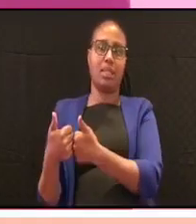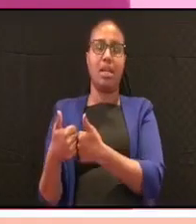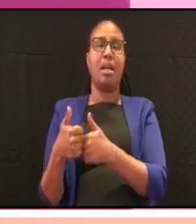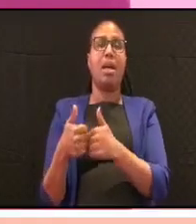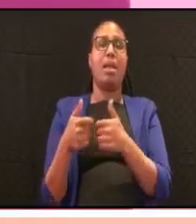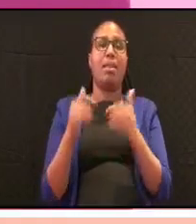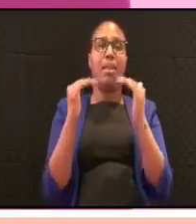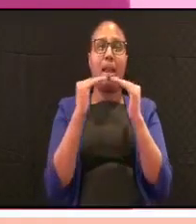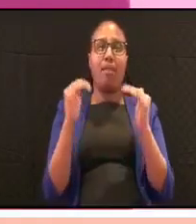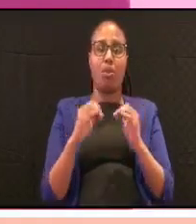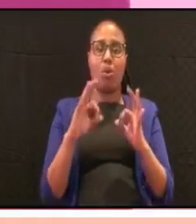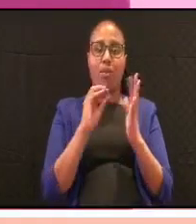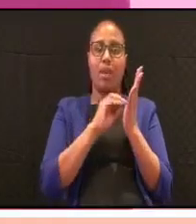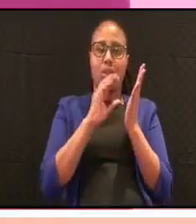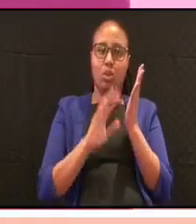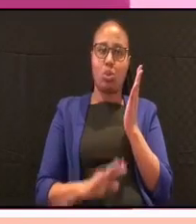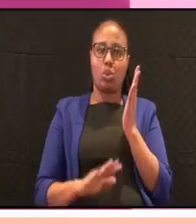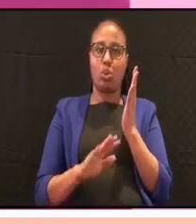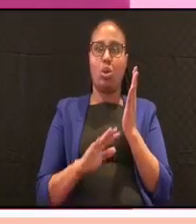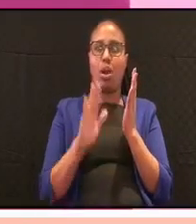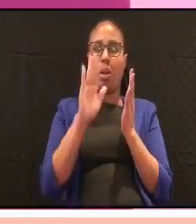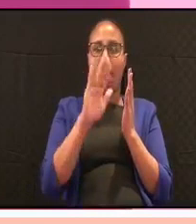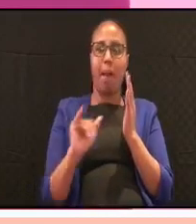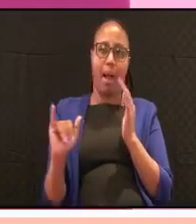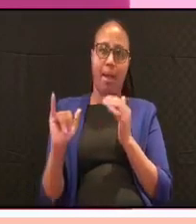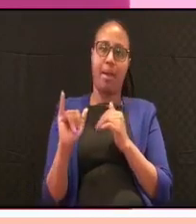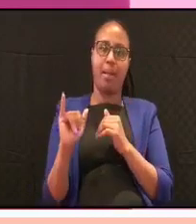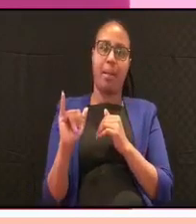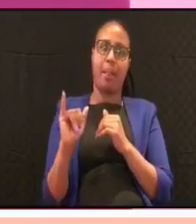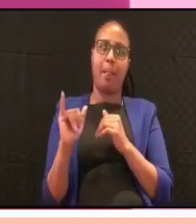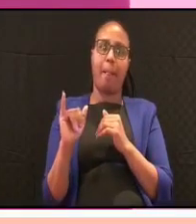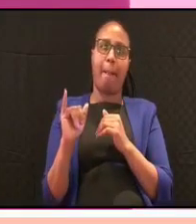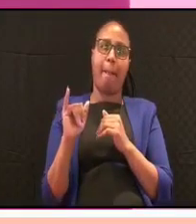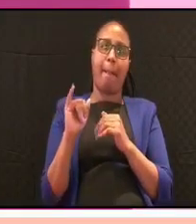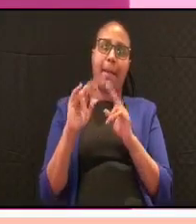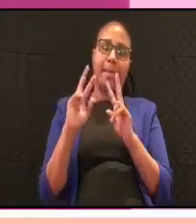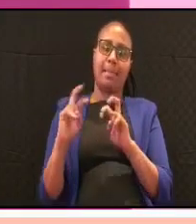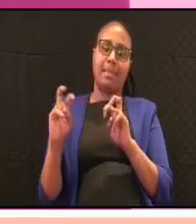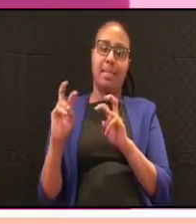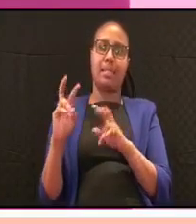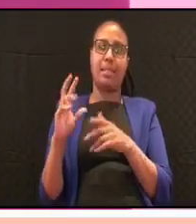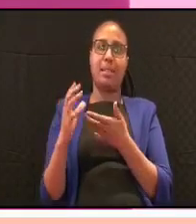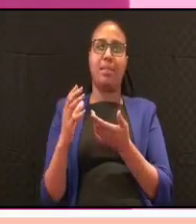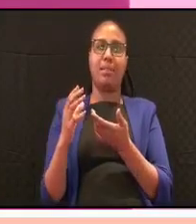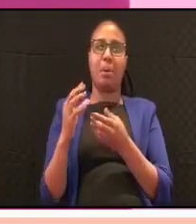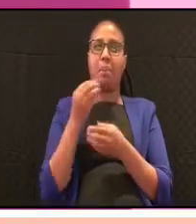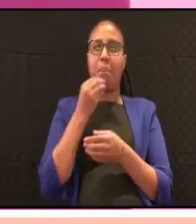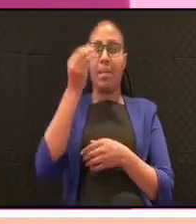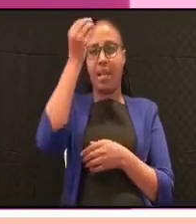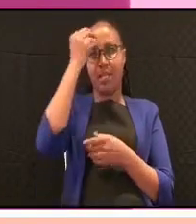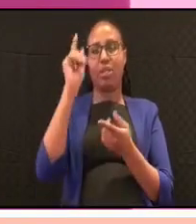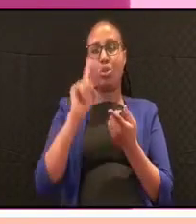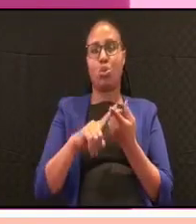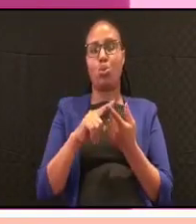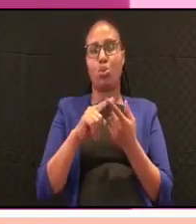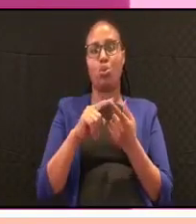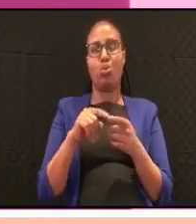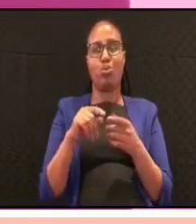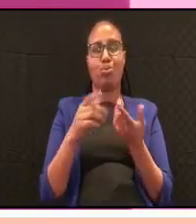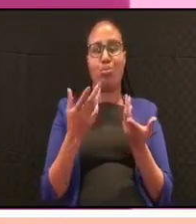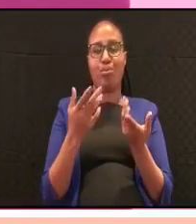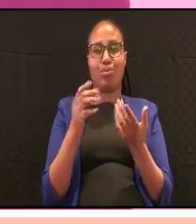The level of extortion by detectives pretending to be fighting